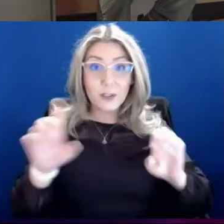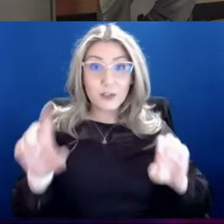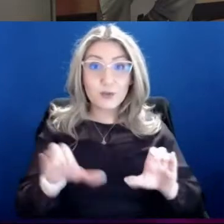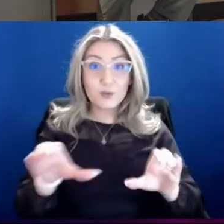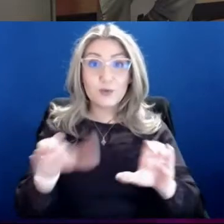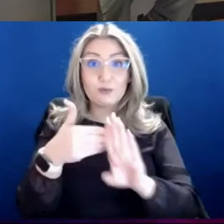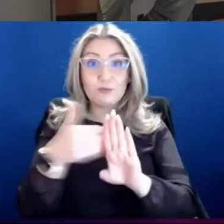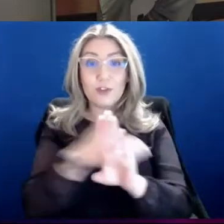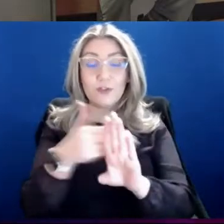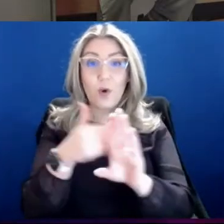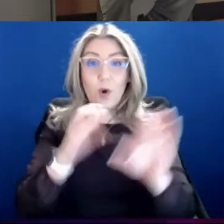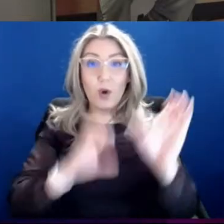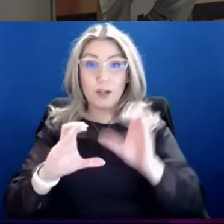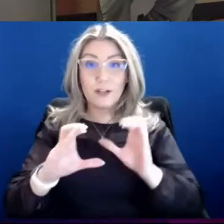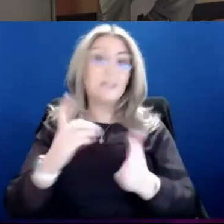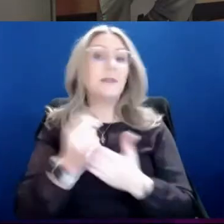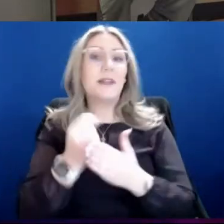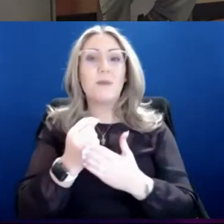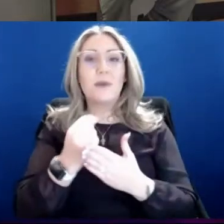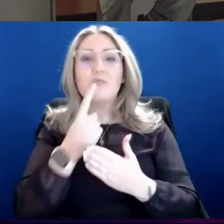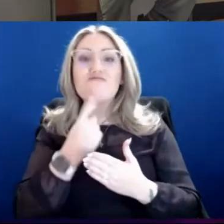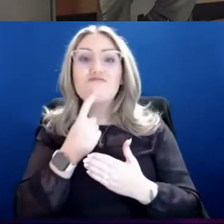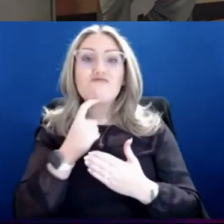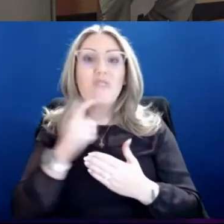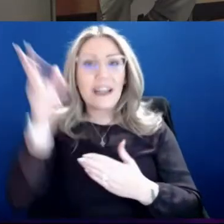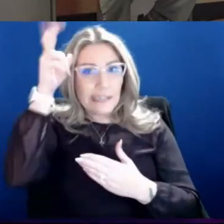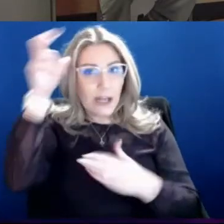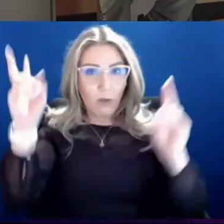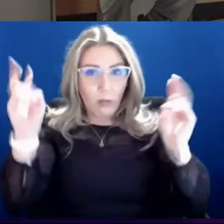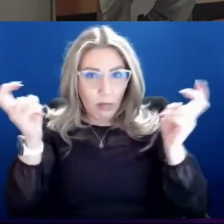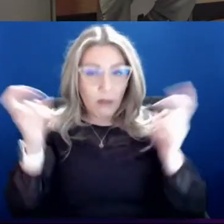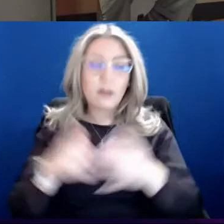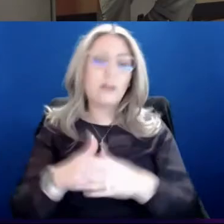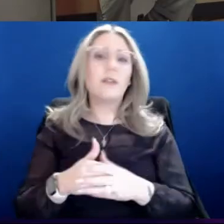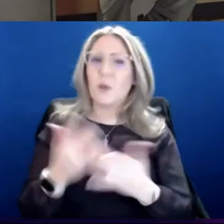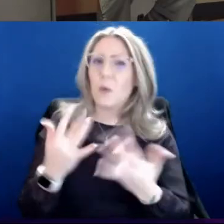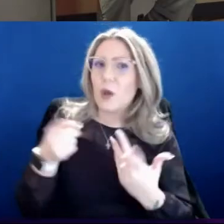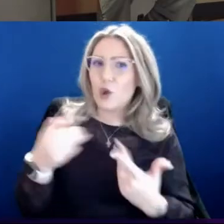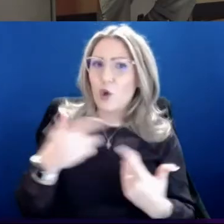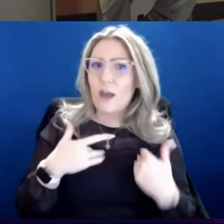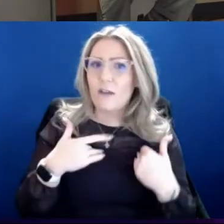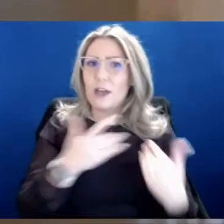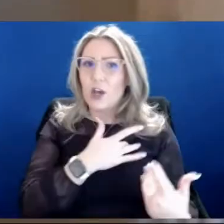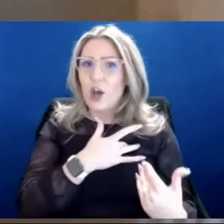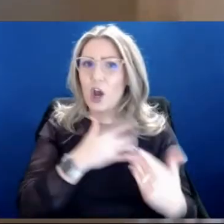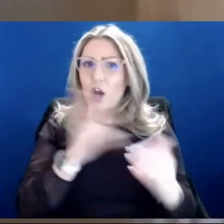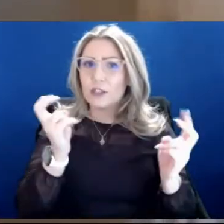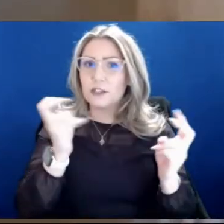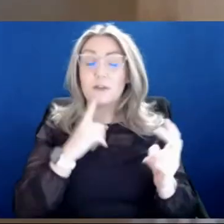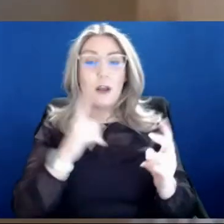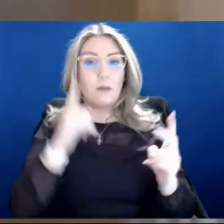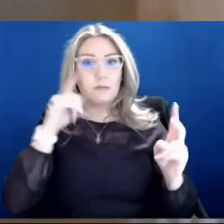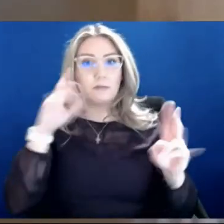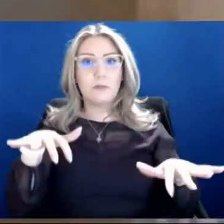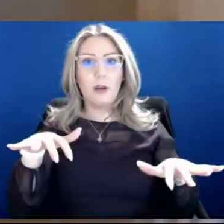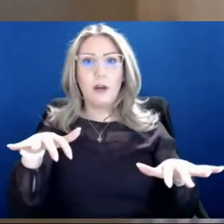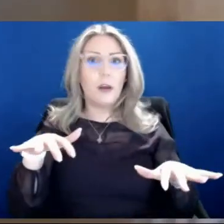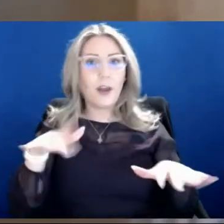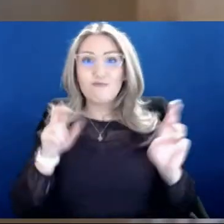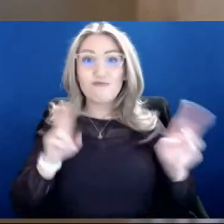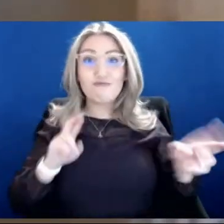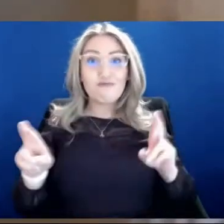get the Red Devil treatment that they said, wait, you have a heart condition. yes, I was stunned. I was ready Wow. to